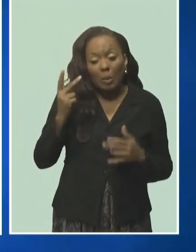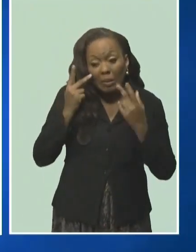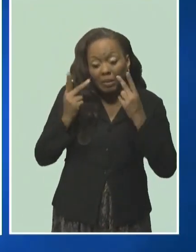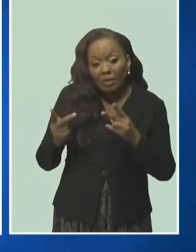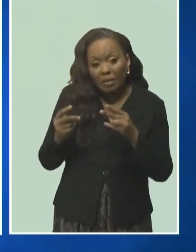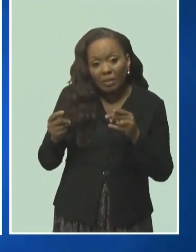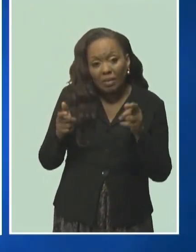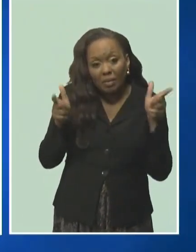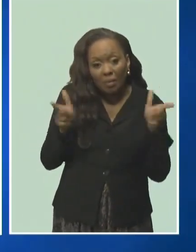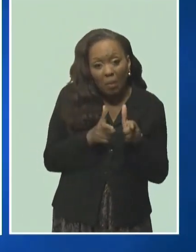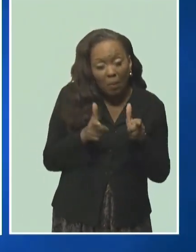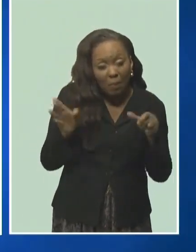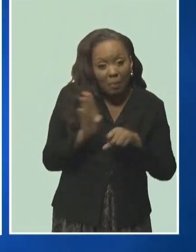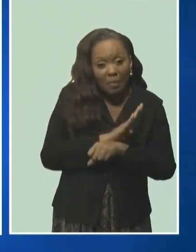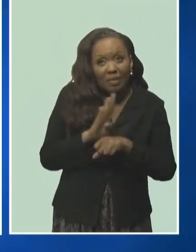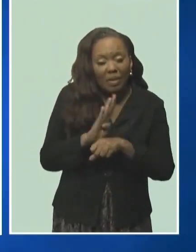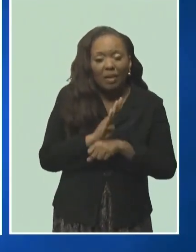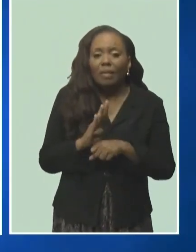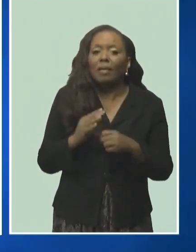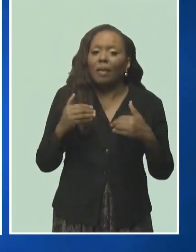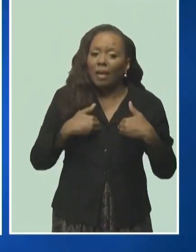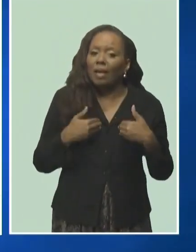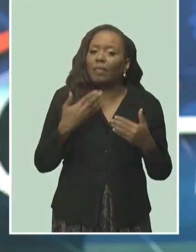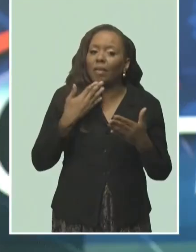businesses. So it gives them a chance.